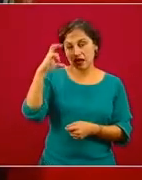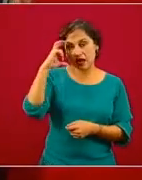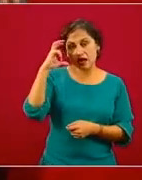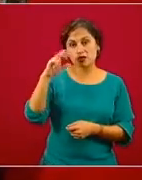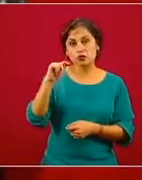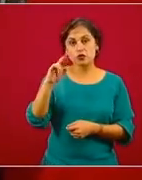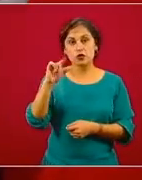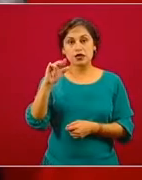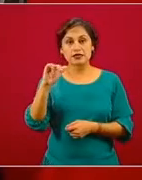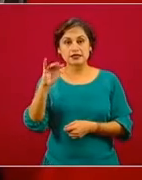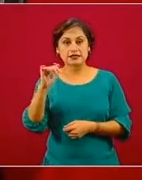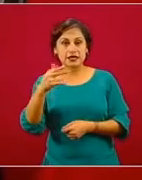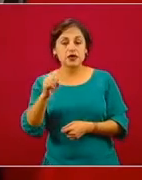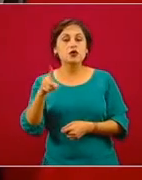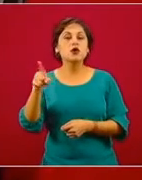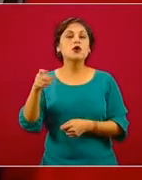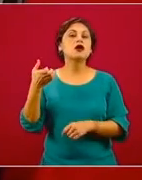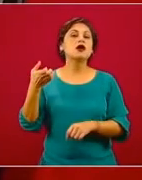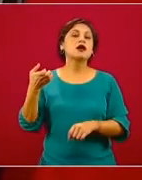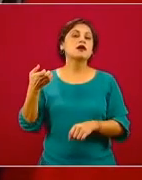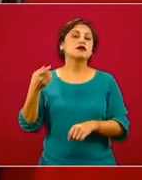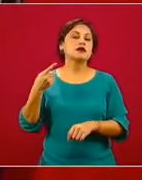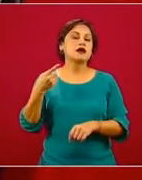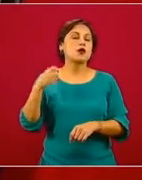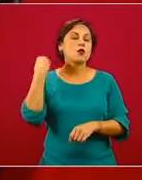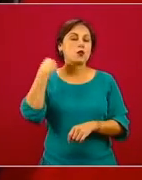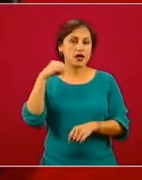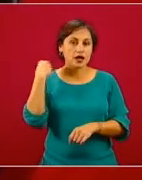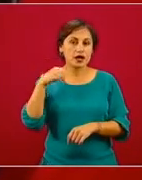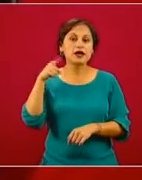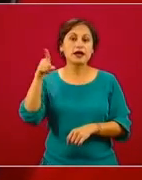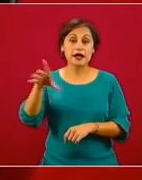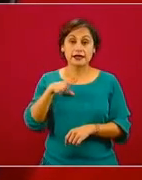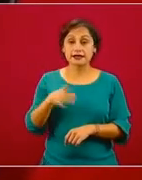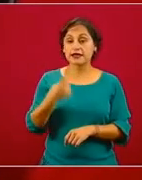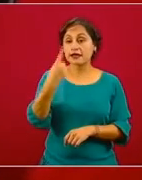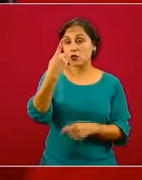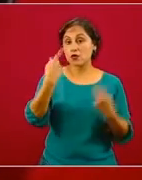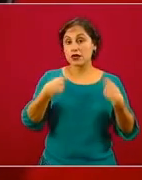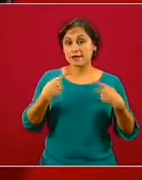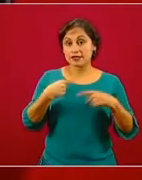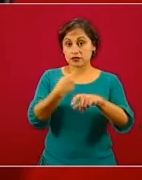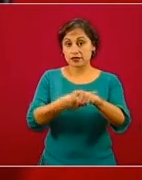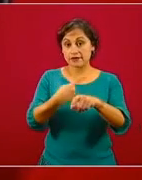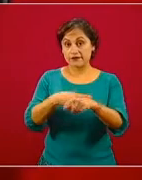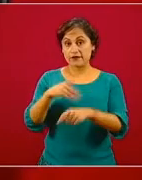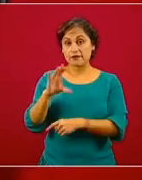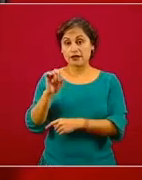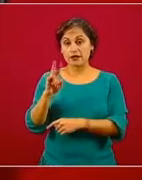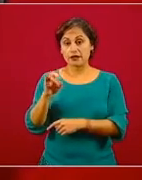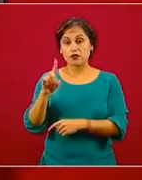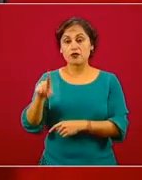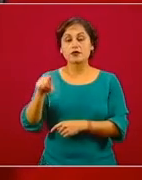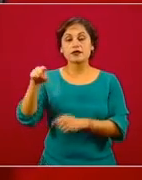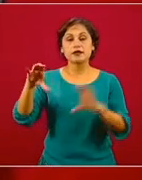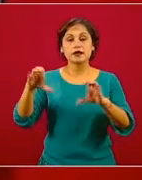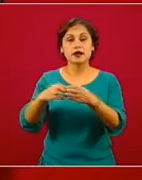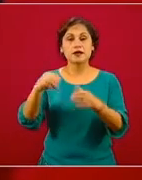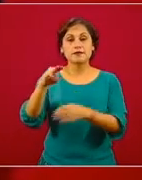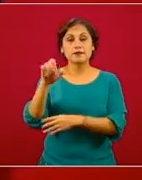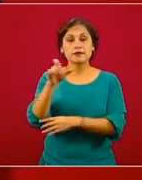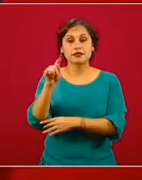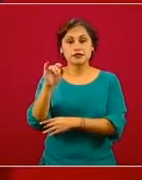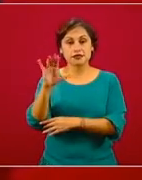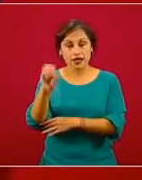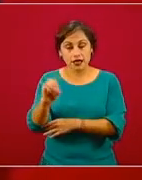Well, we just had a report from the town of Tulancingo, San Miguel, in the state of Oaxaca, that